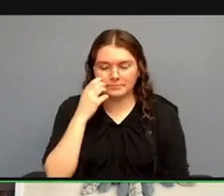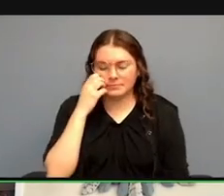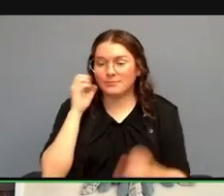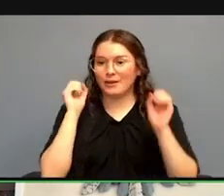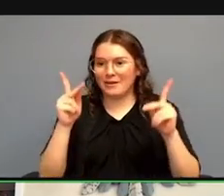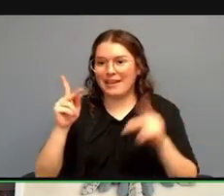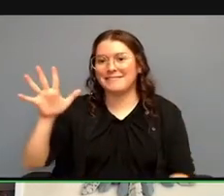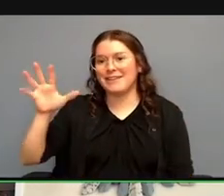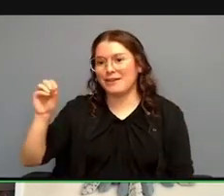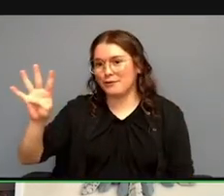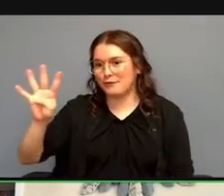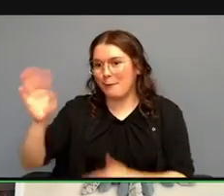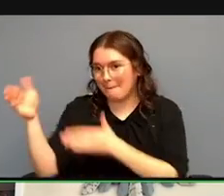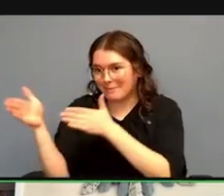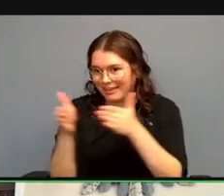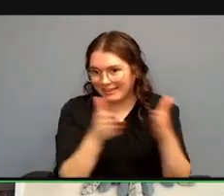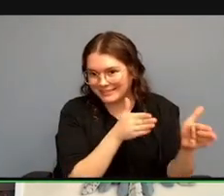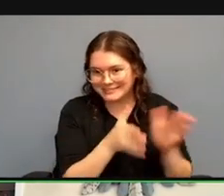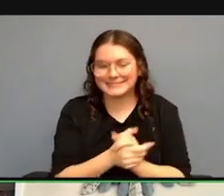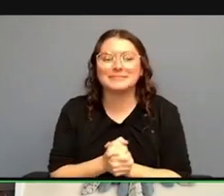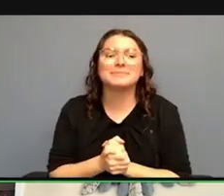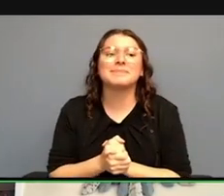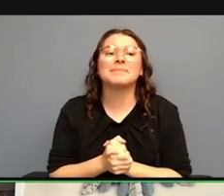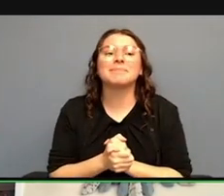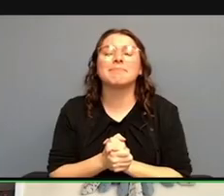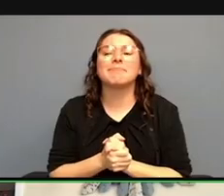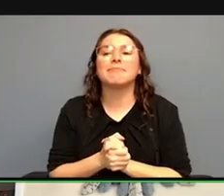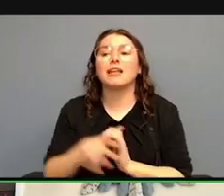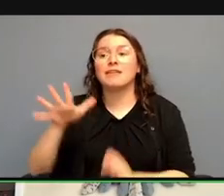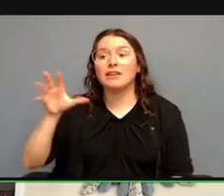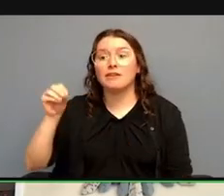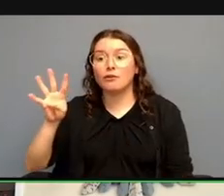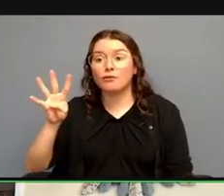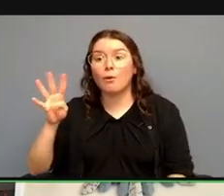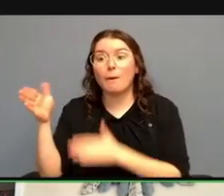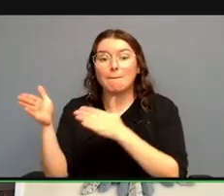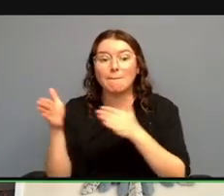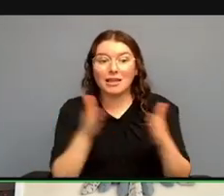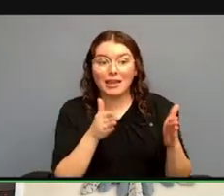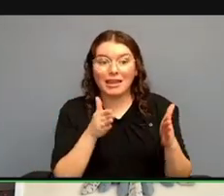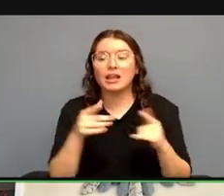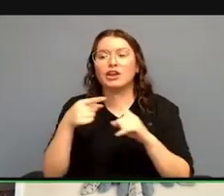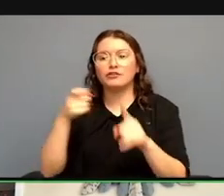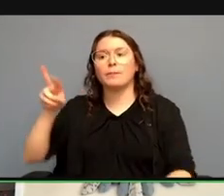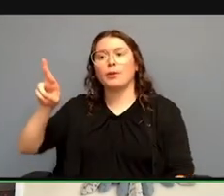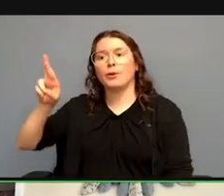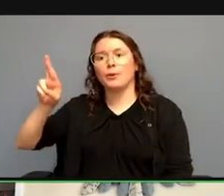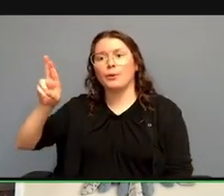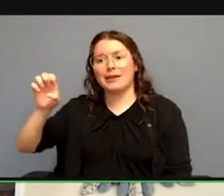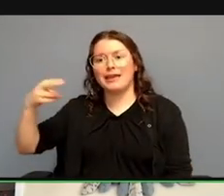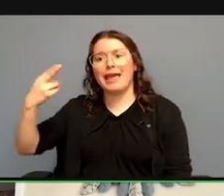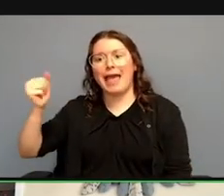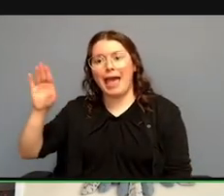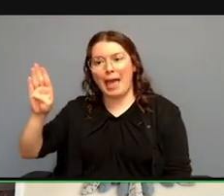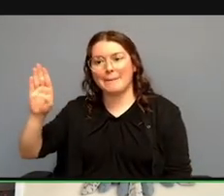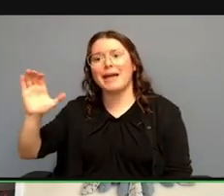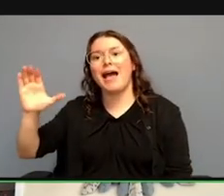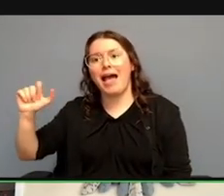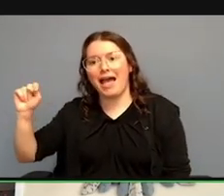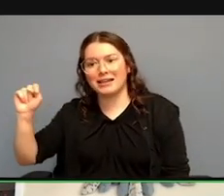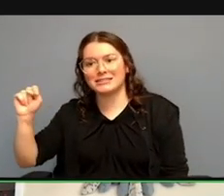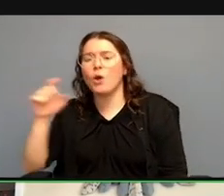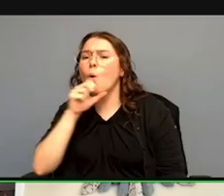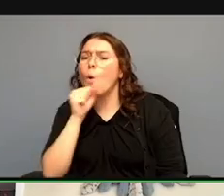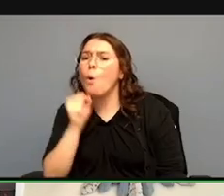Okay, 504 plans. Those are born out of a law called the Rehabilitation Act. It's a very old law